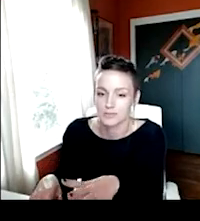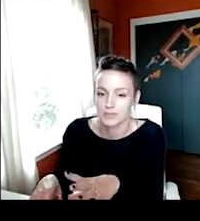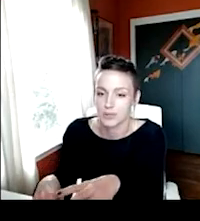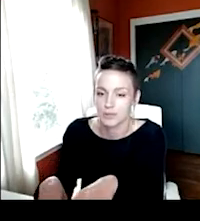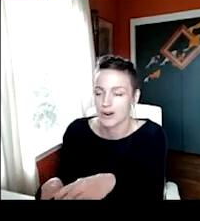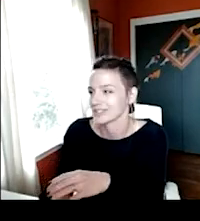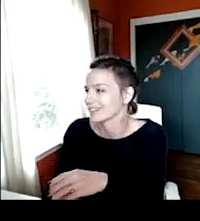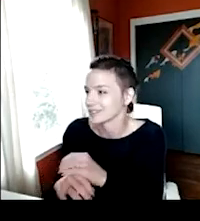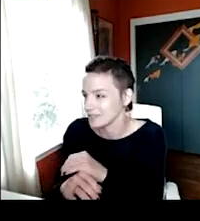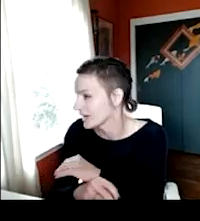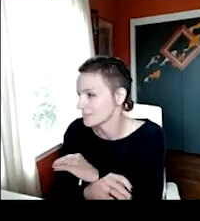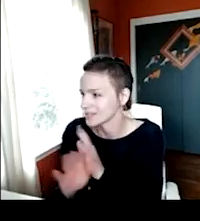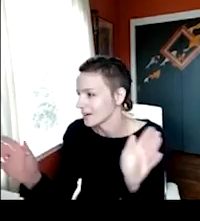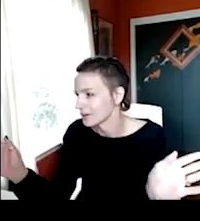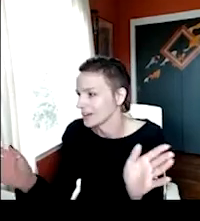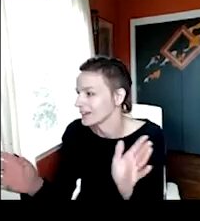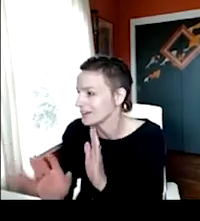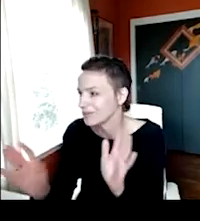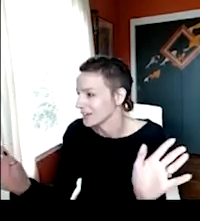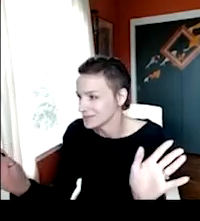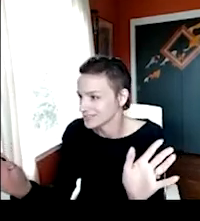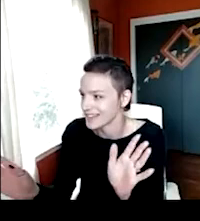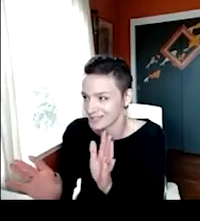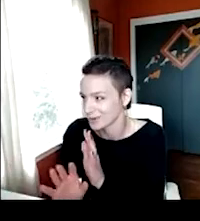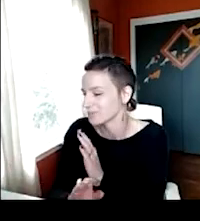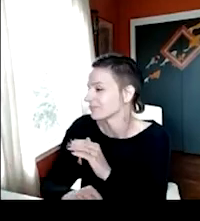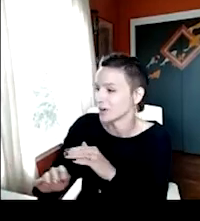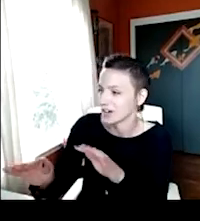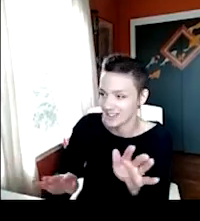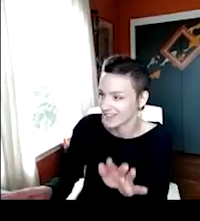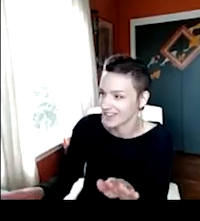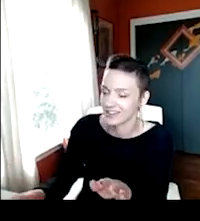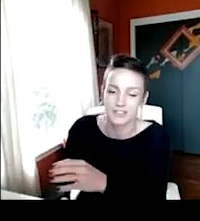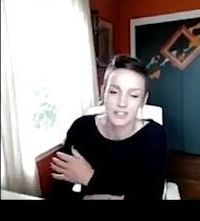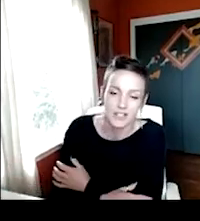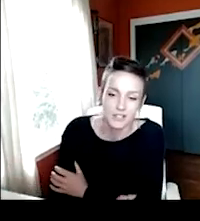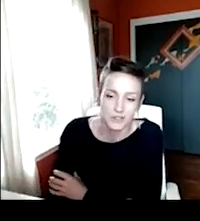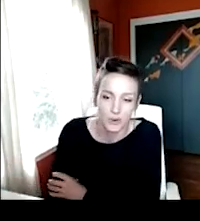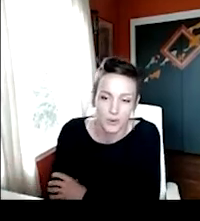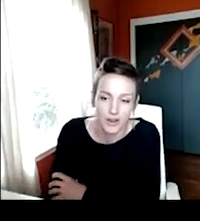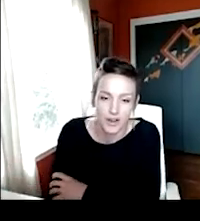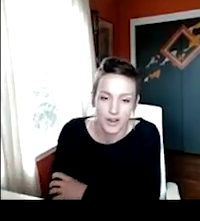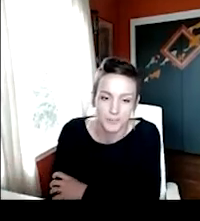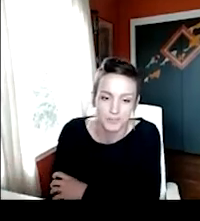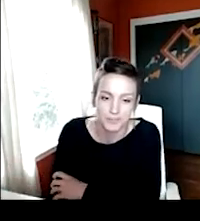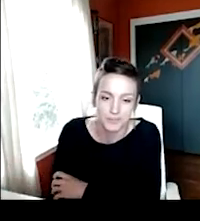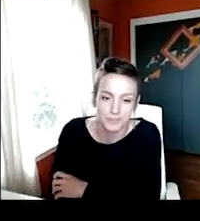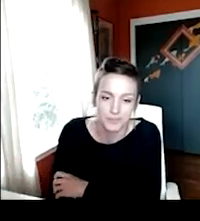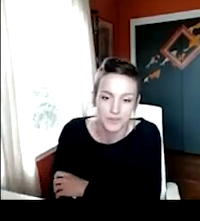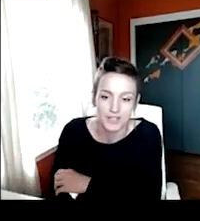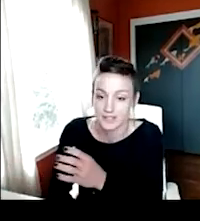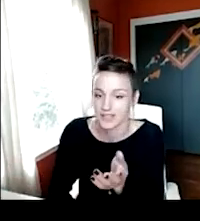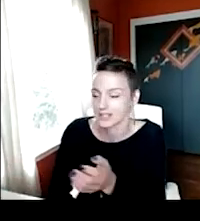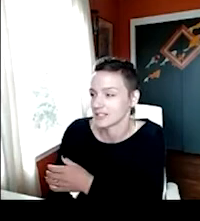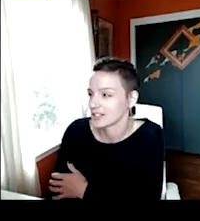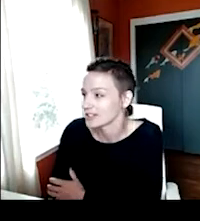same computing powers. Like VM is out of the, and no VMs, not, we're not to that level. So,